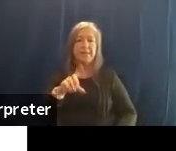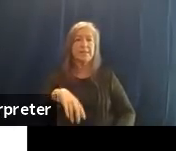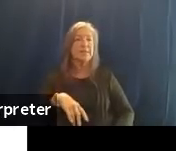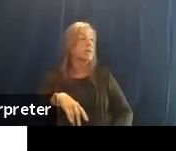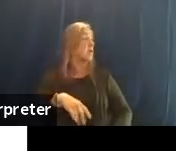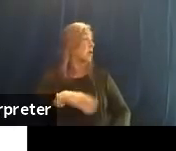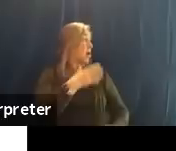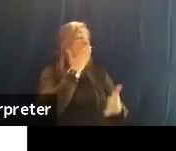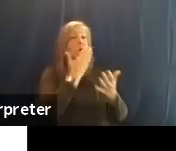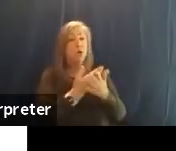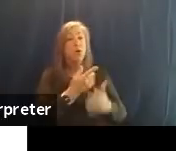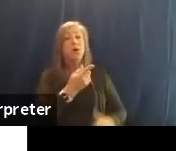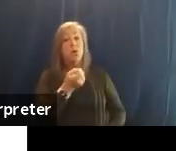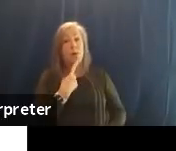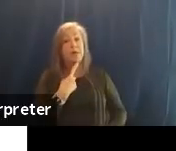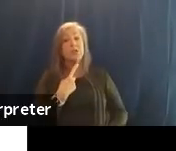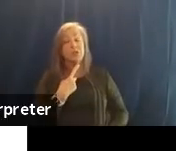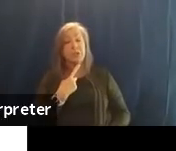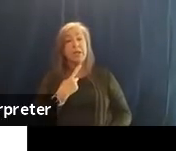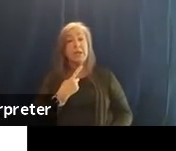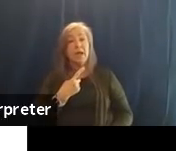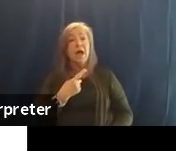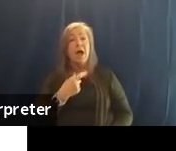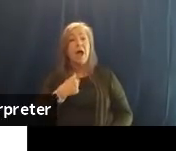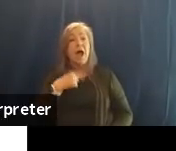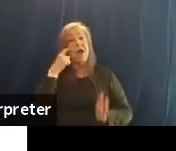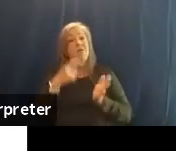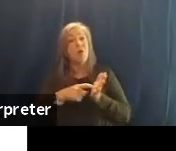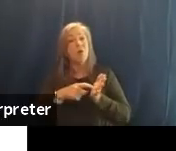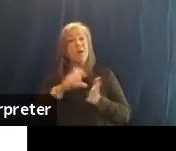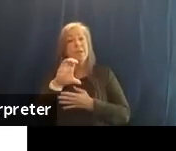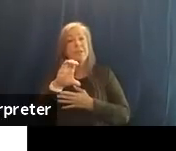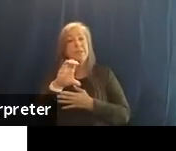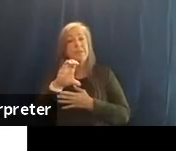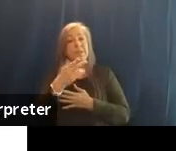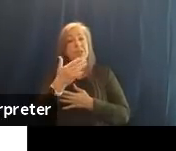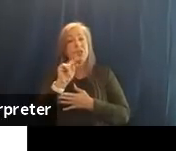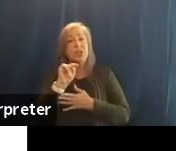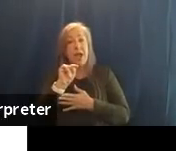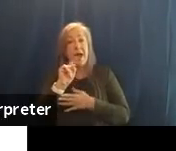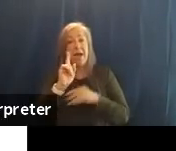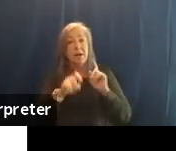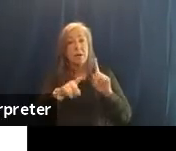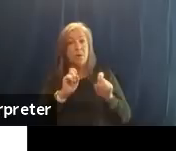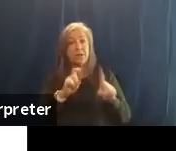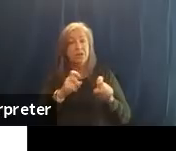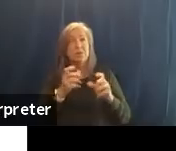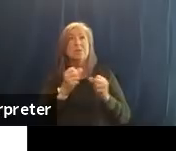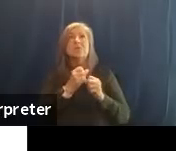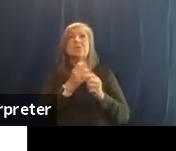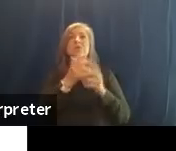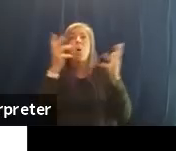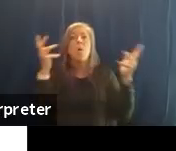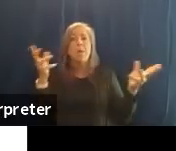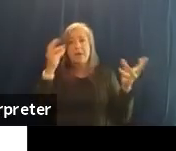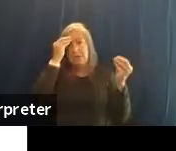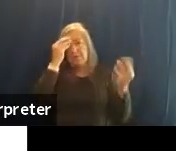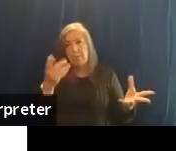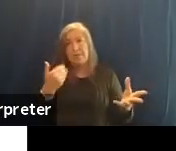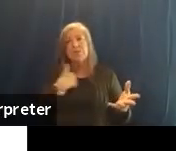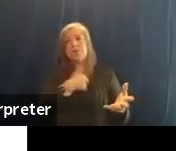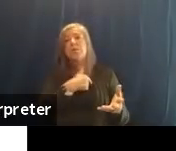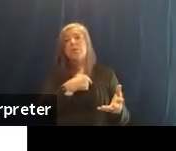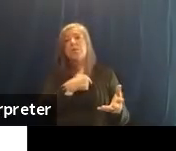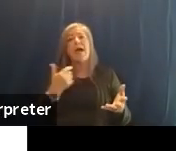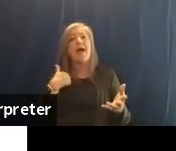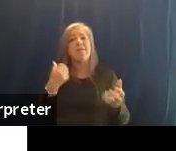to say that there is so much information and we have so many details here. Please do feel free to email